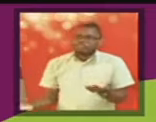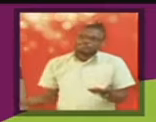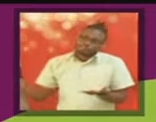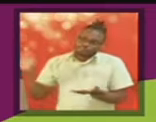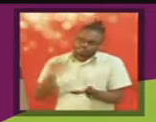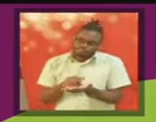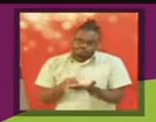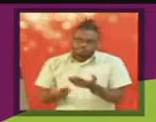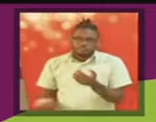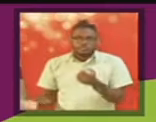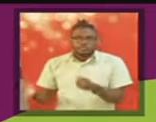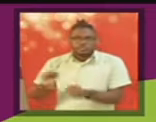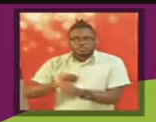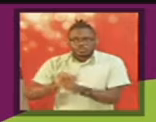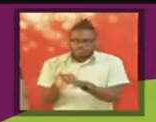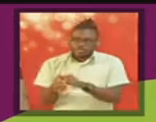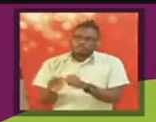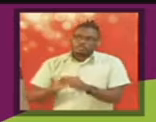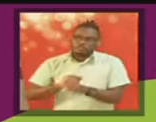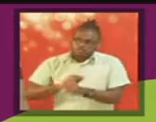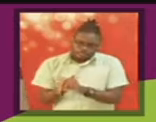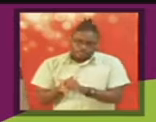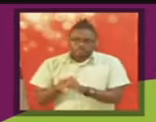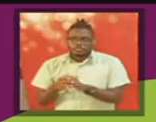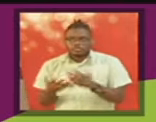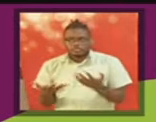this particular strain? Thank you.